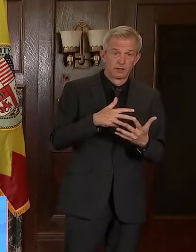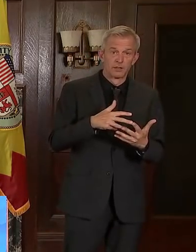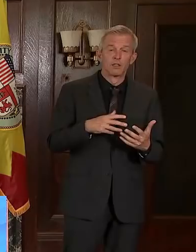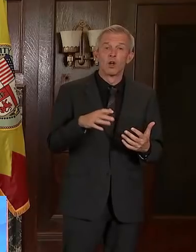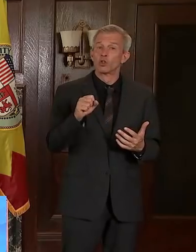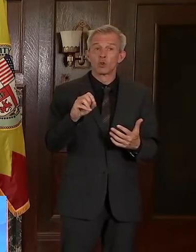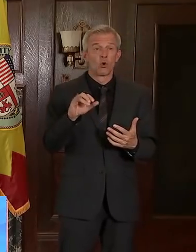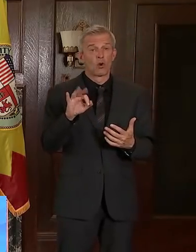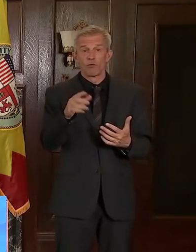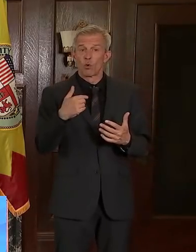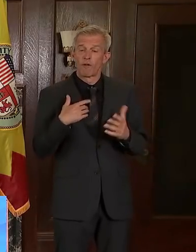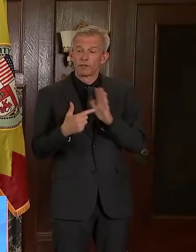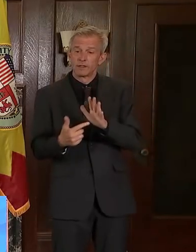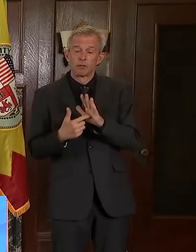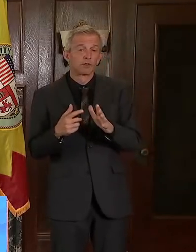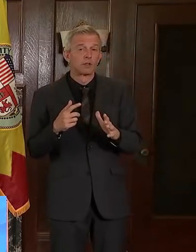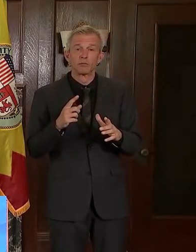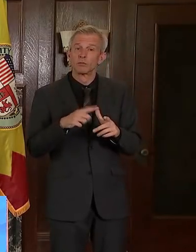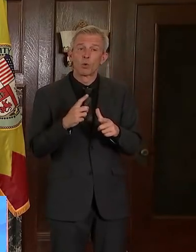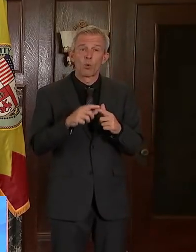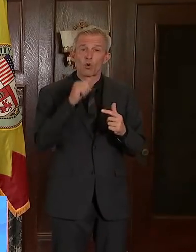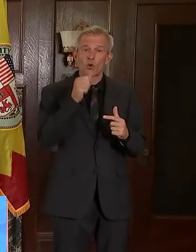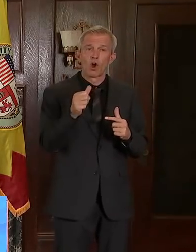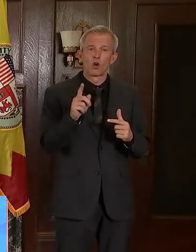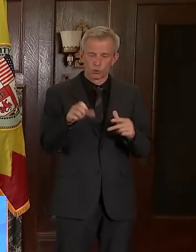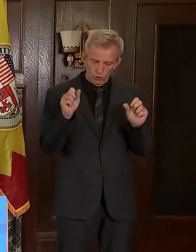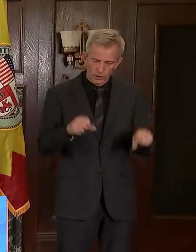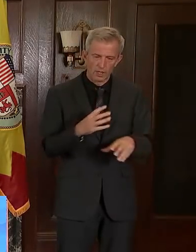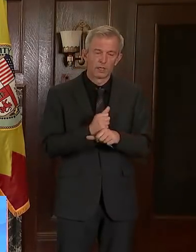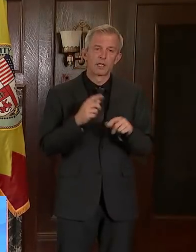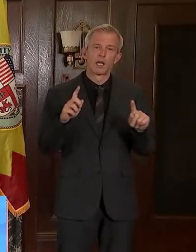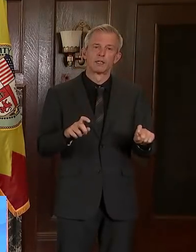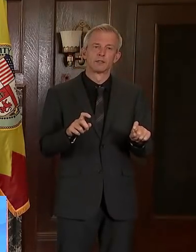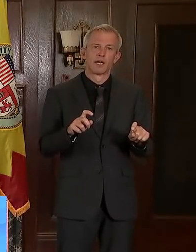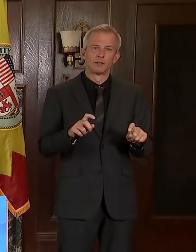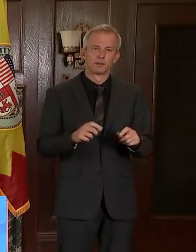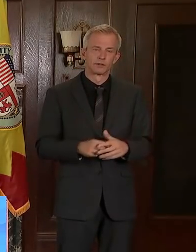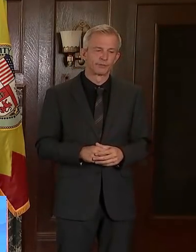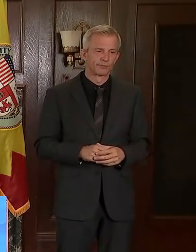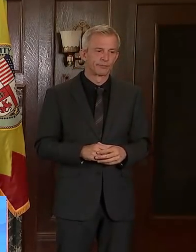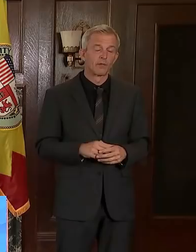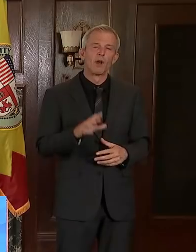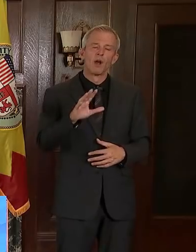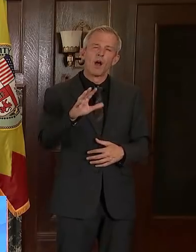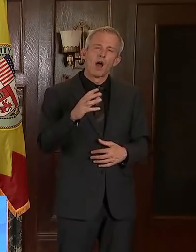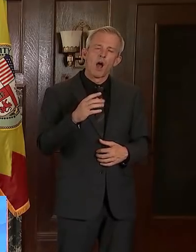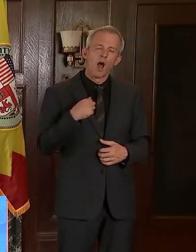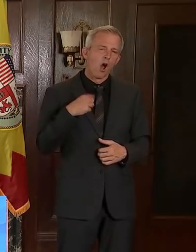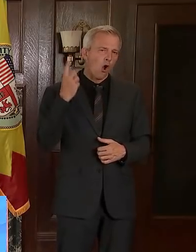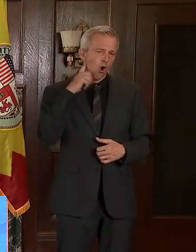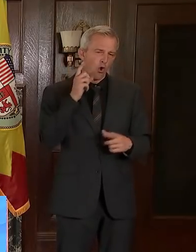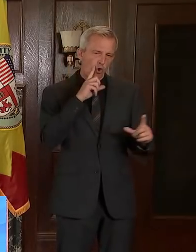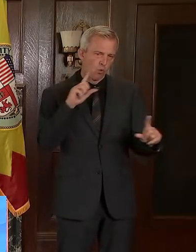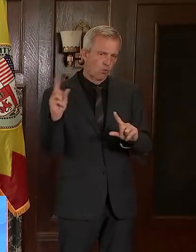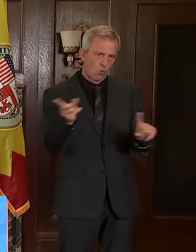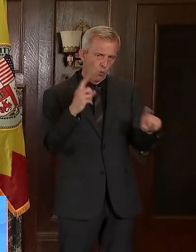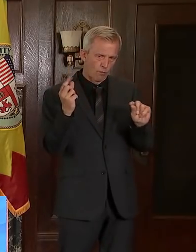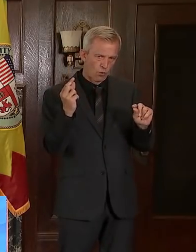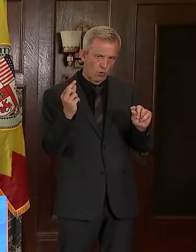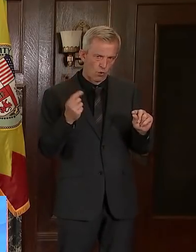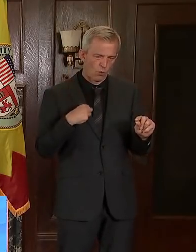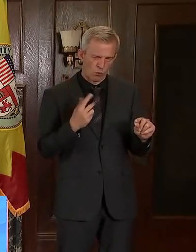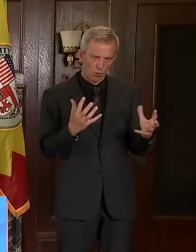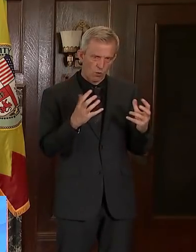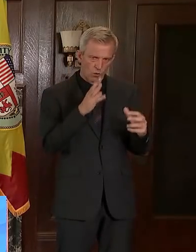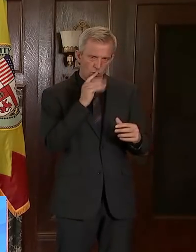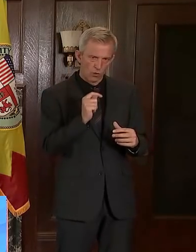get tested to find out if you have COVID-19. And on this point, I want to address a rumor that's been circulating as well here in LA about